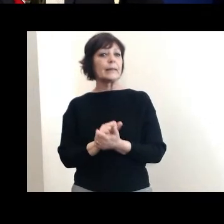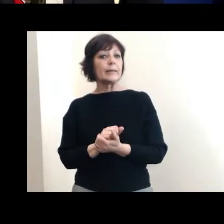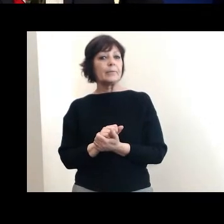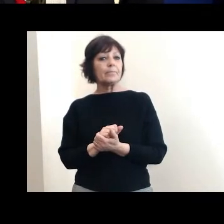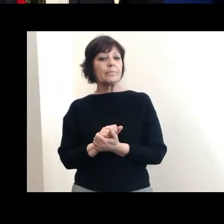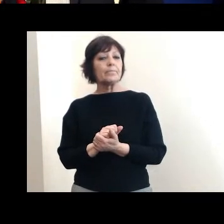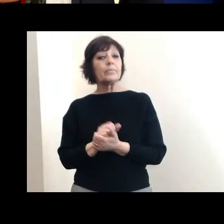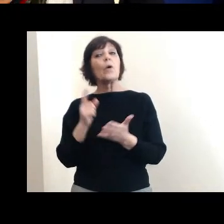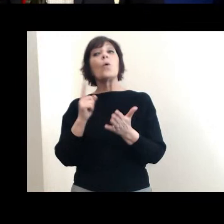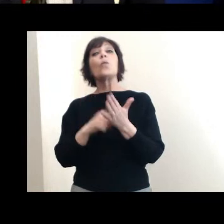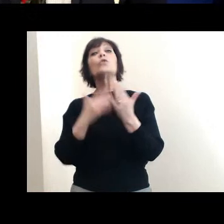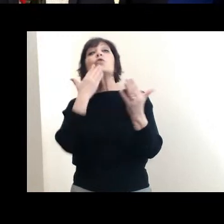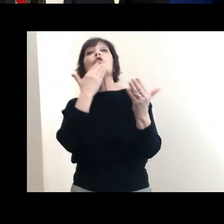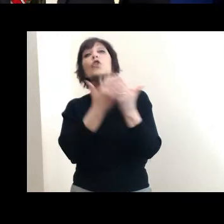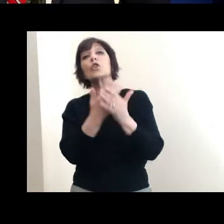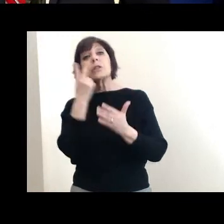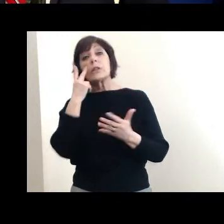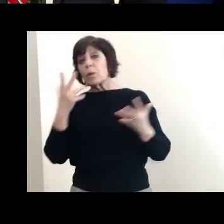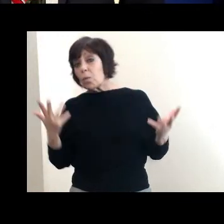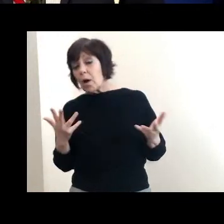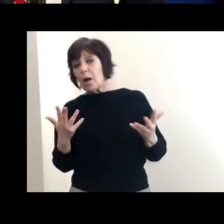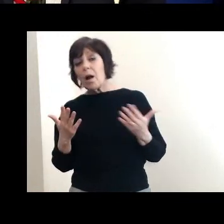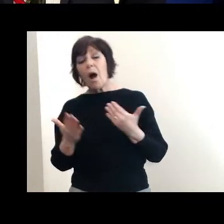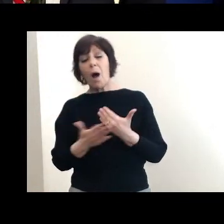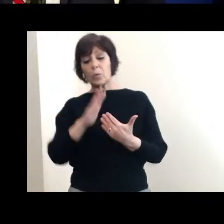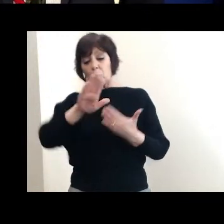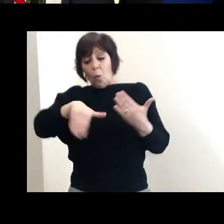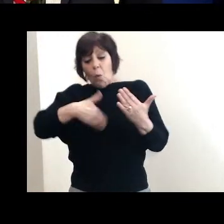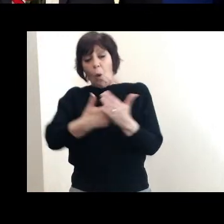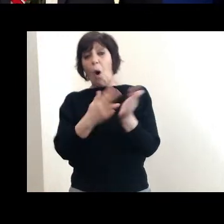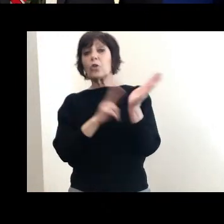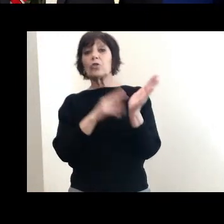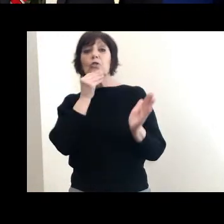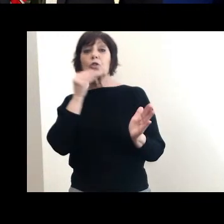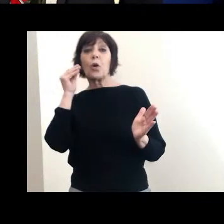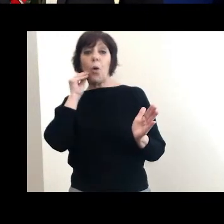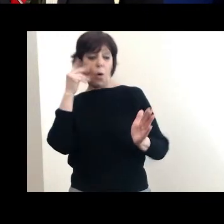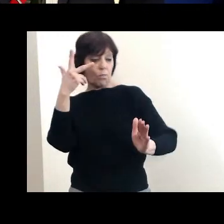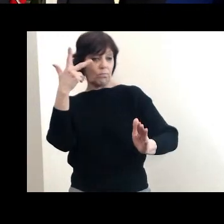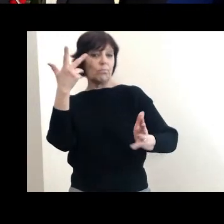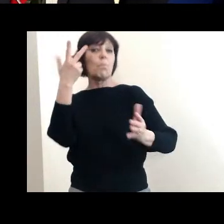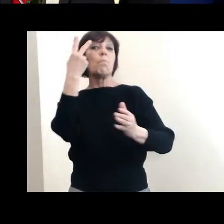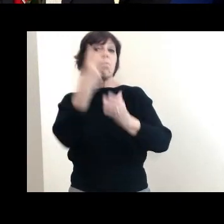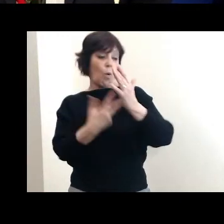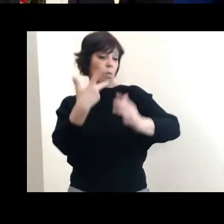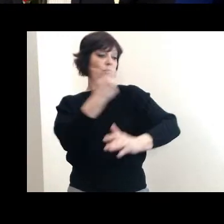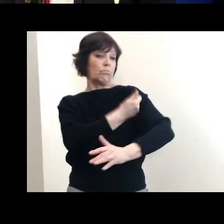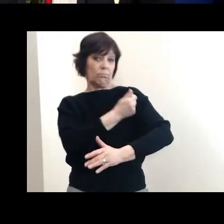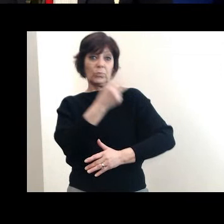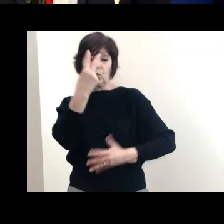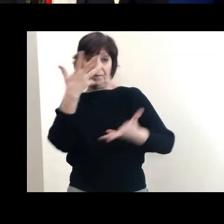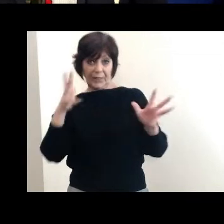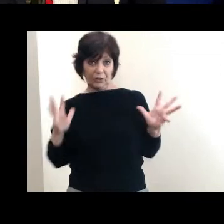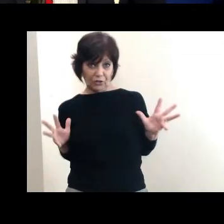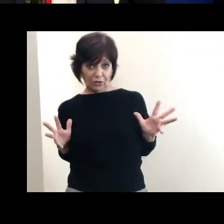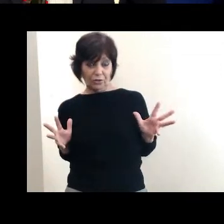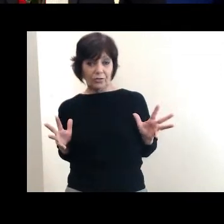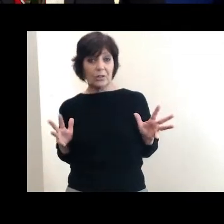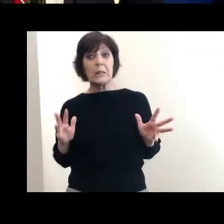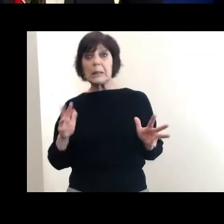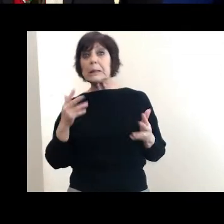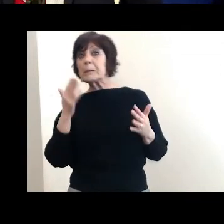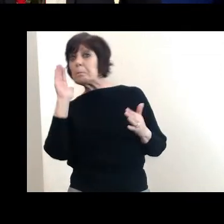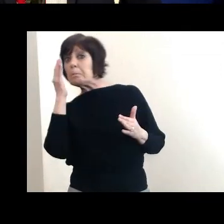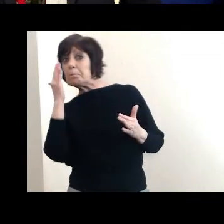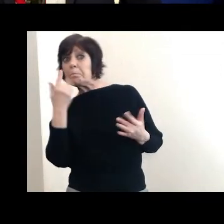what's very good to see is almost all nursing home residents have received both doses of the vaccine. And the vaccine appears to be